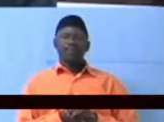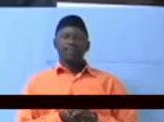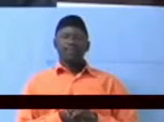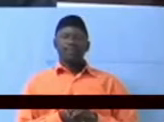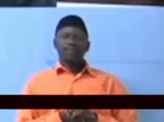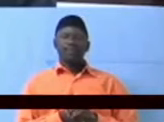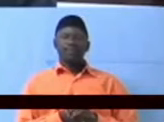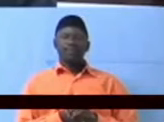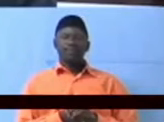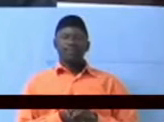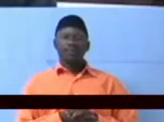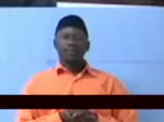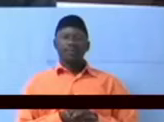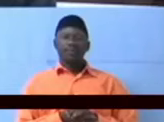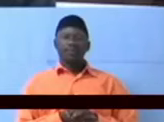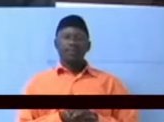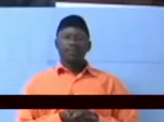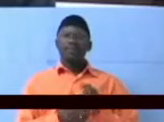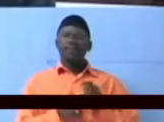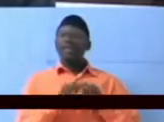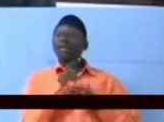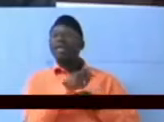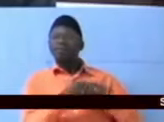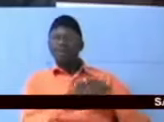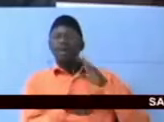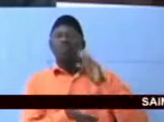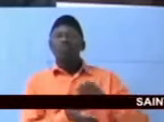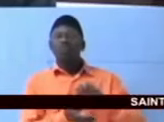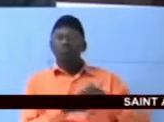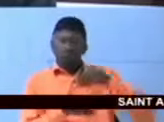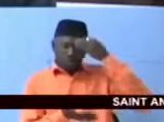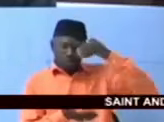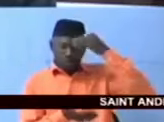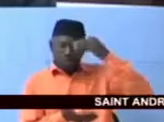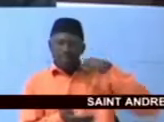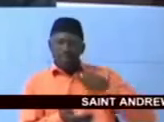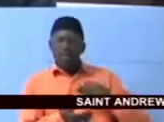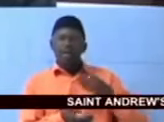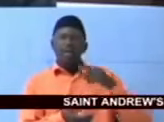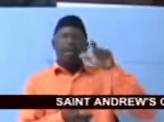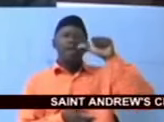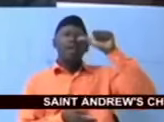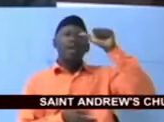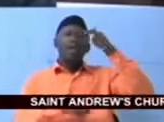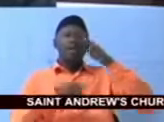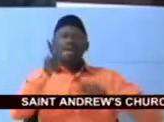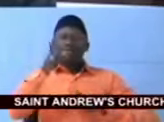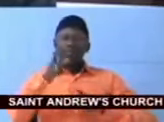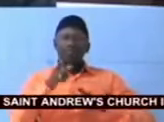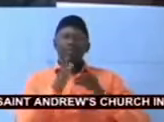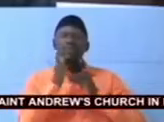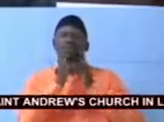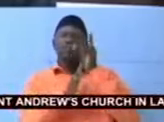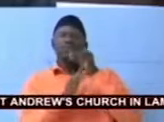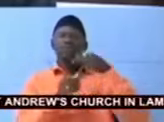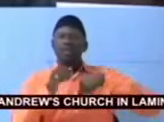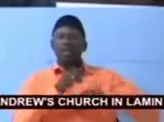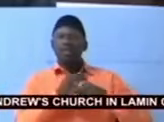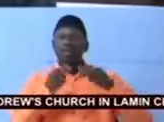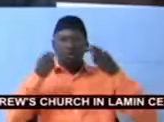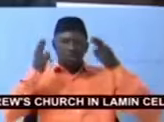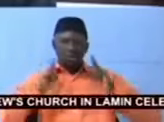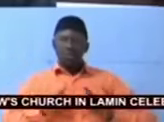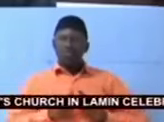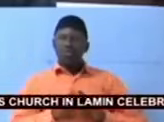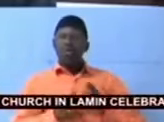where I did my A level and diploma in law. Fula def suma A level and diploma ci loi. between 2004 to 2006. Ci